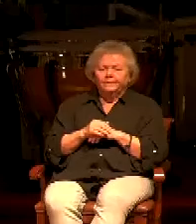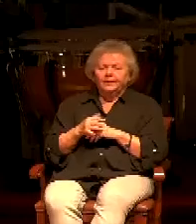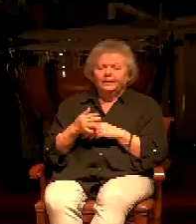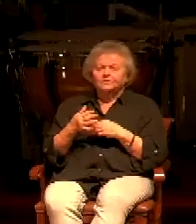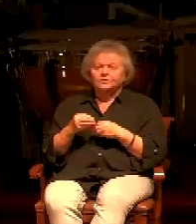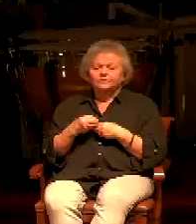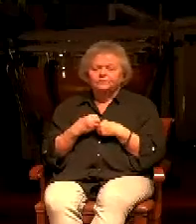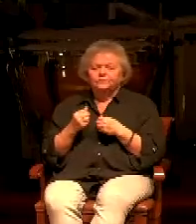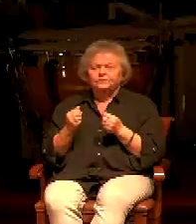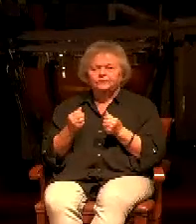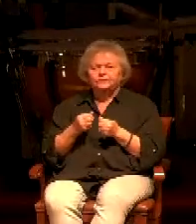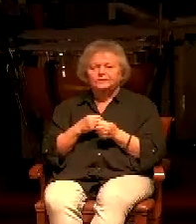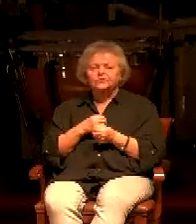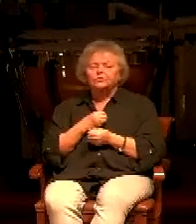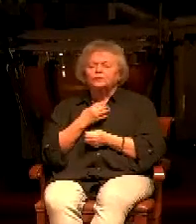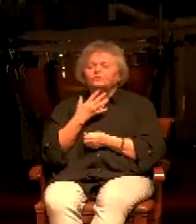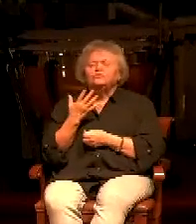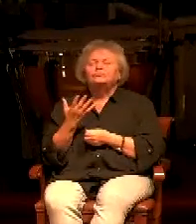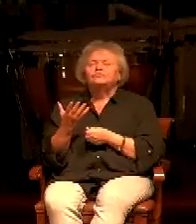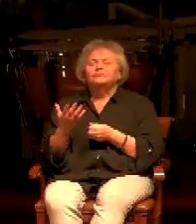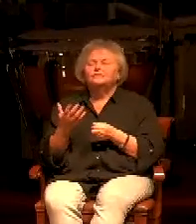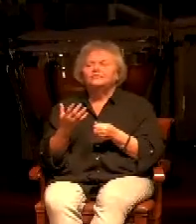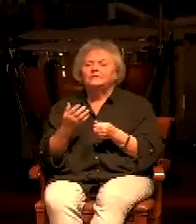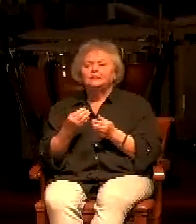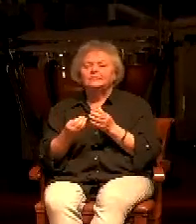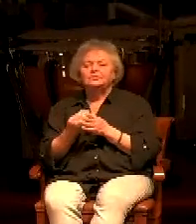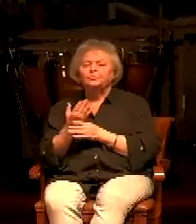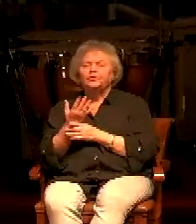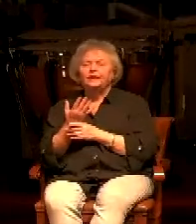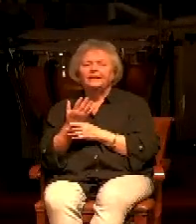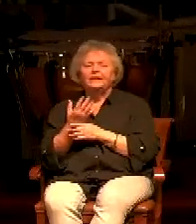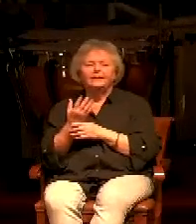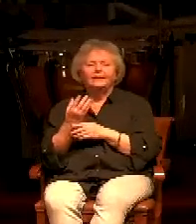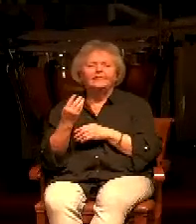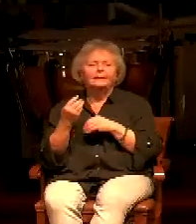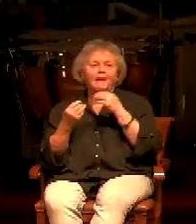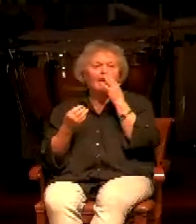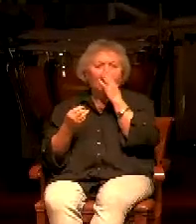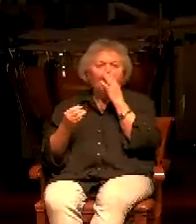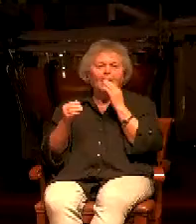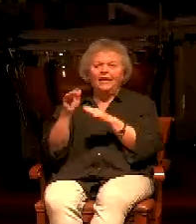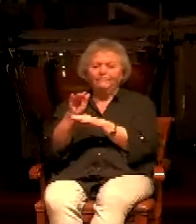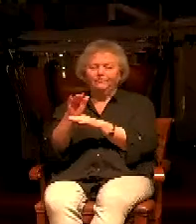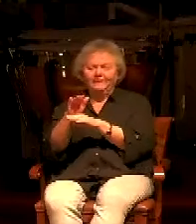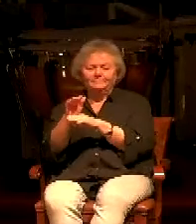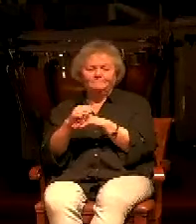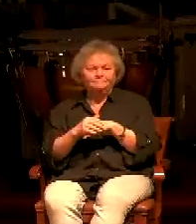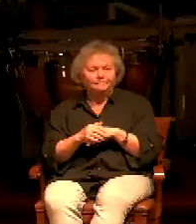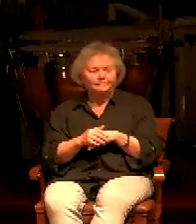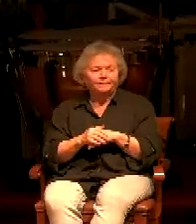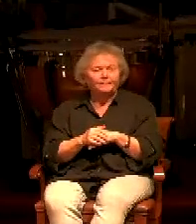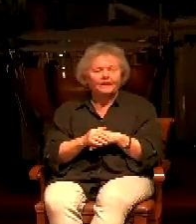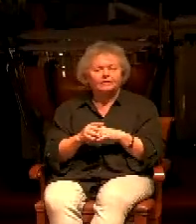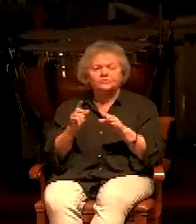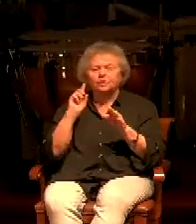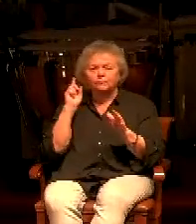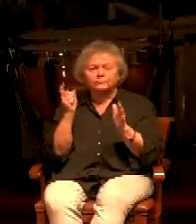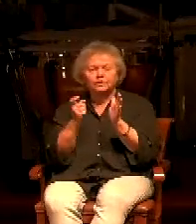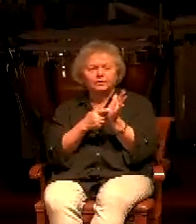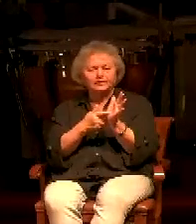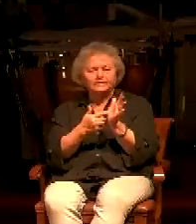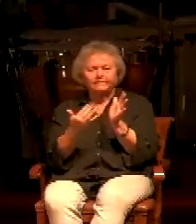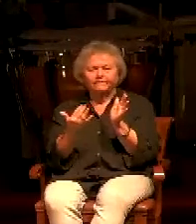Passover weekend in Jerusalem. And they begin to follow from a distance. Now notice with me what happens. Look there in verse